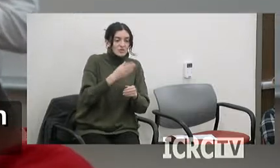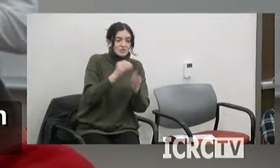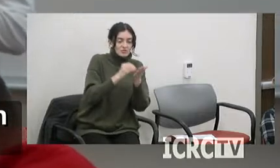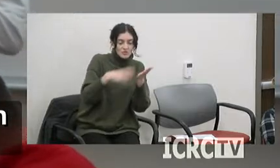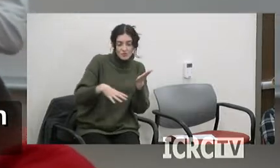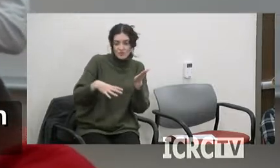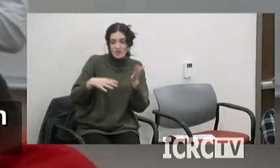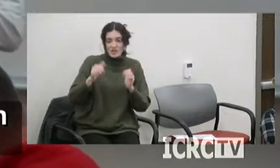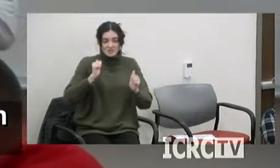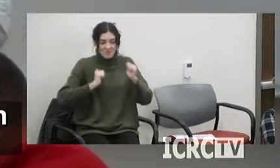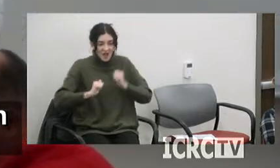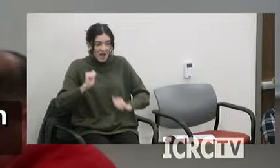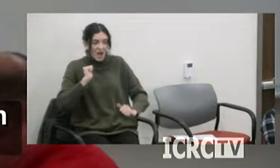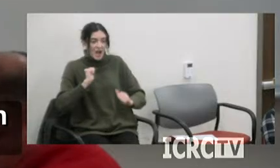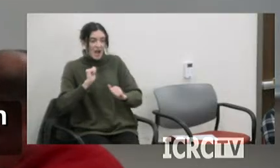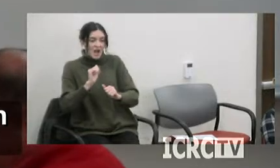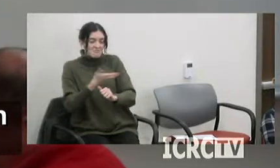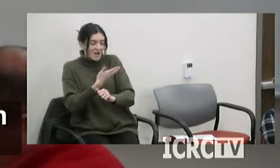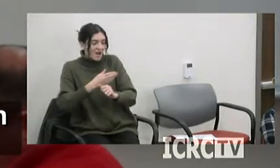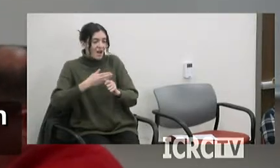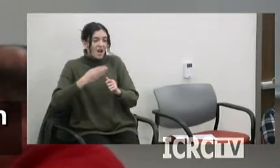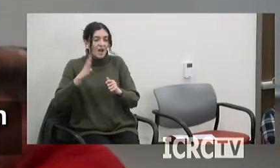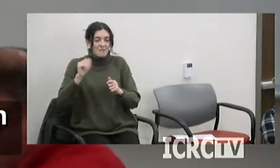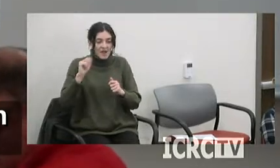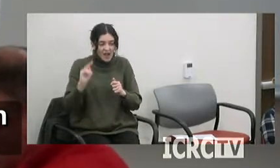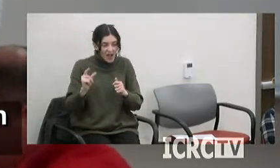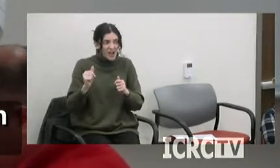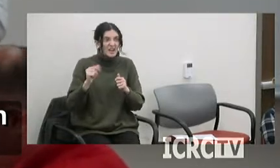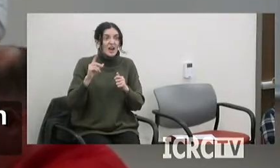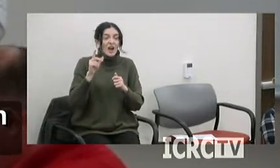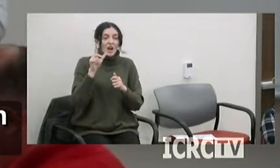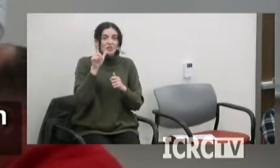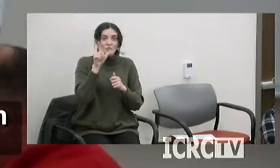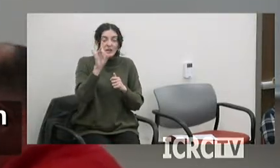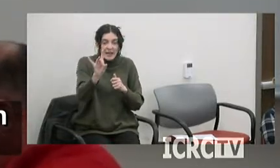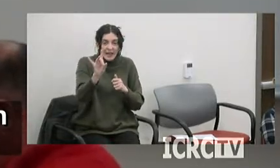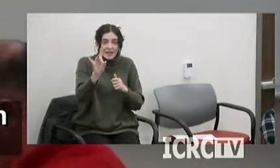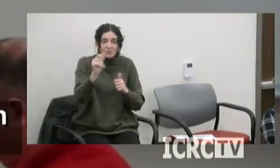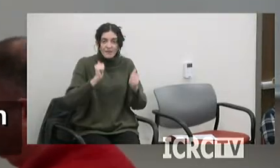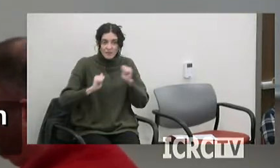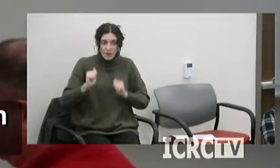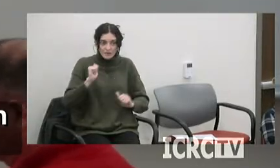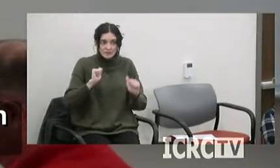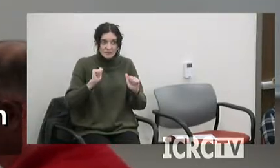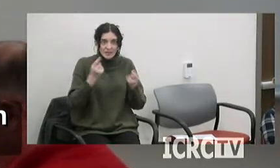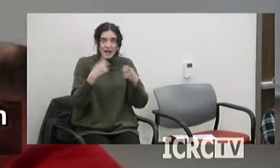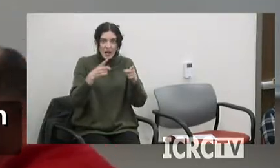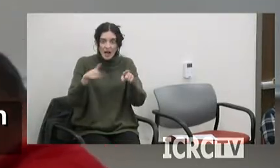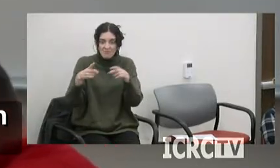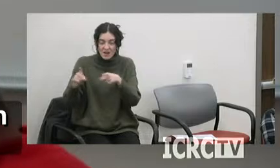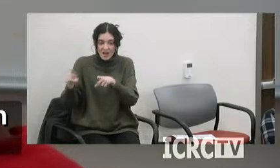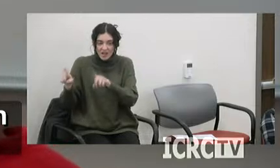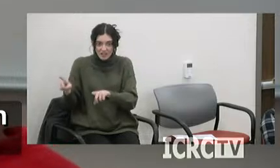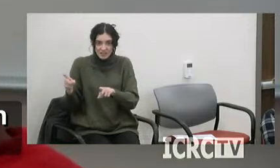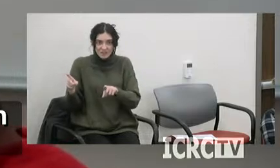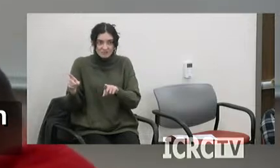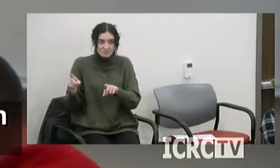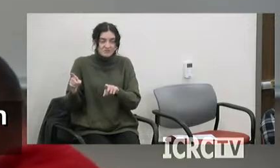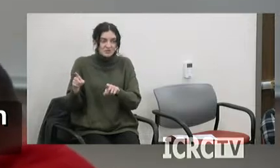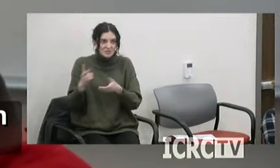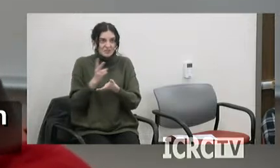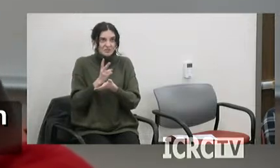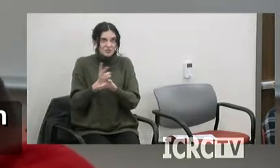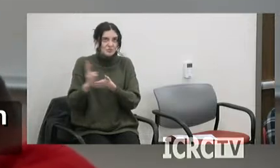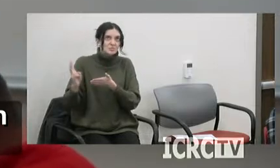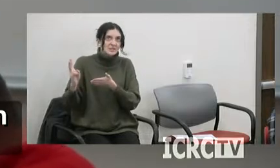as community performances at some of our senior living centers around the community. 28 performances over about a 2.5-week time period. So